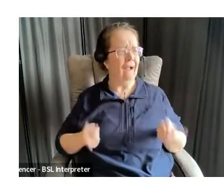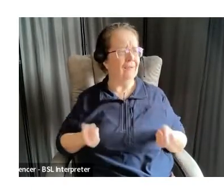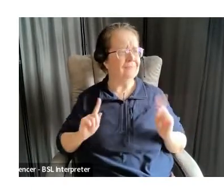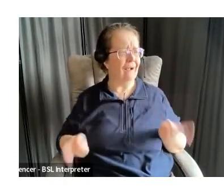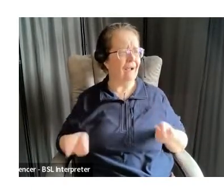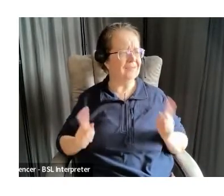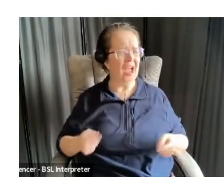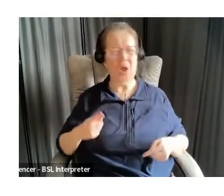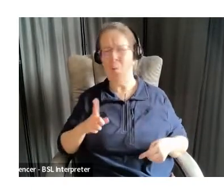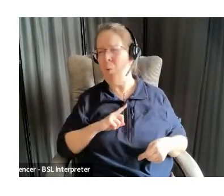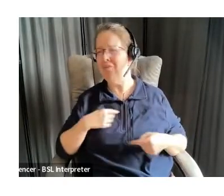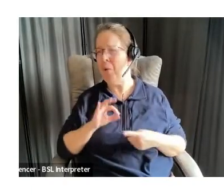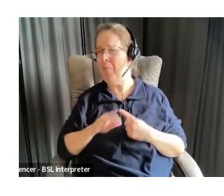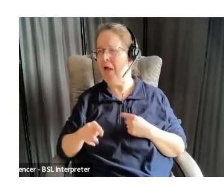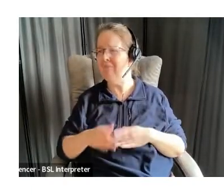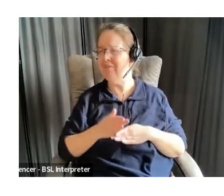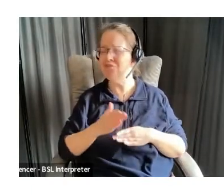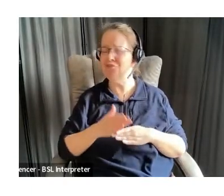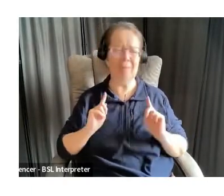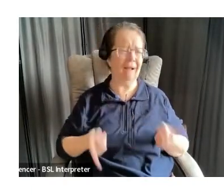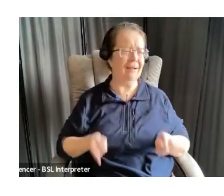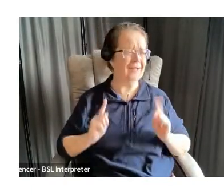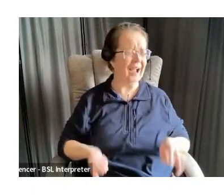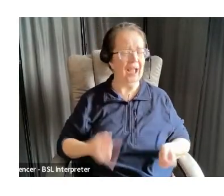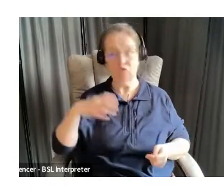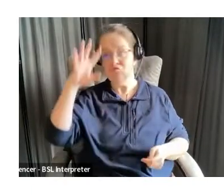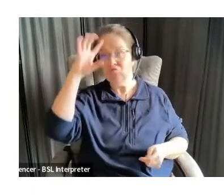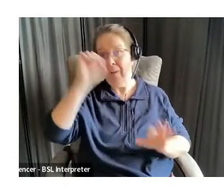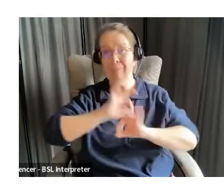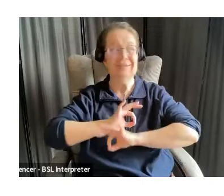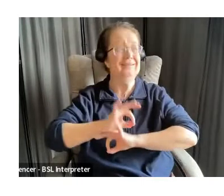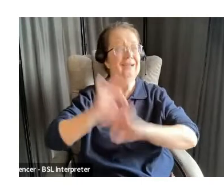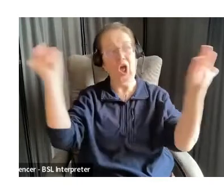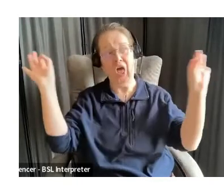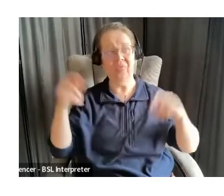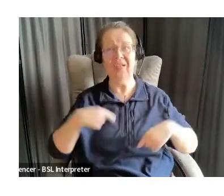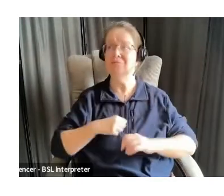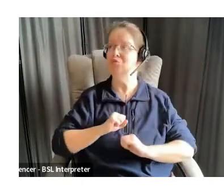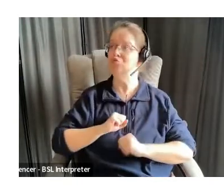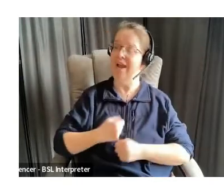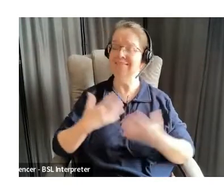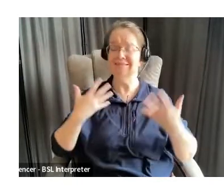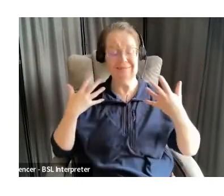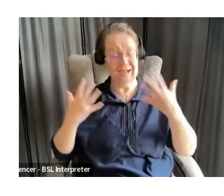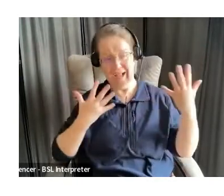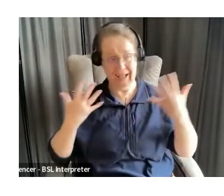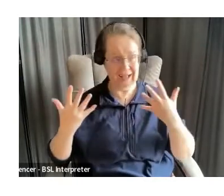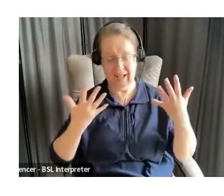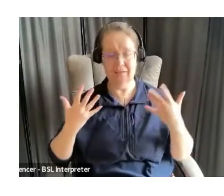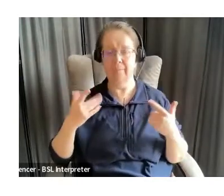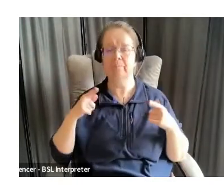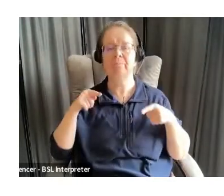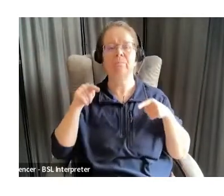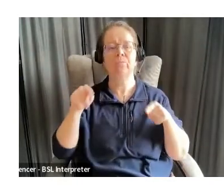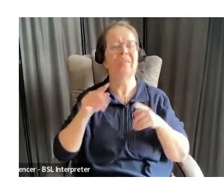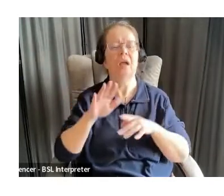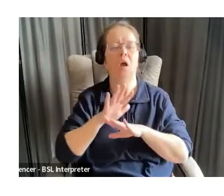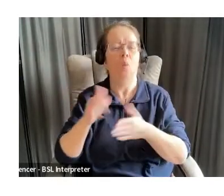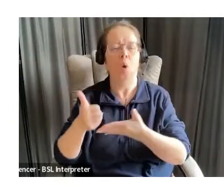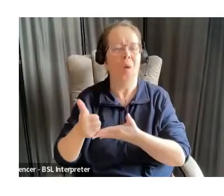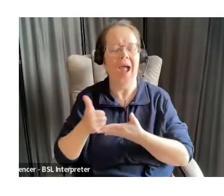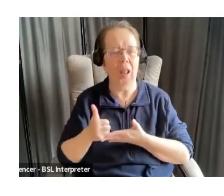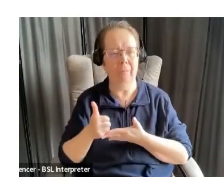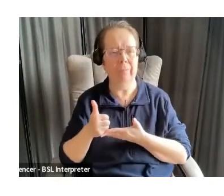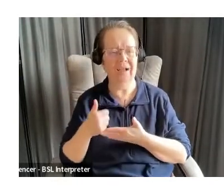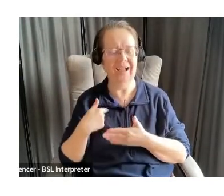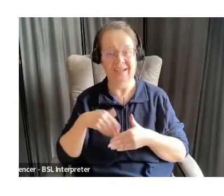job. Why did I apply for the job? I can't remember anything. I'm stressing out. And that's not going to be helpful for us as we're